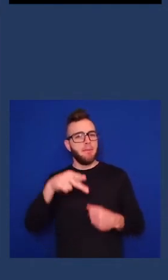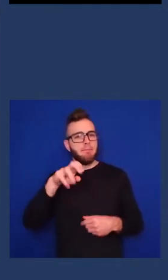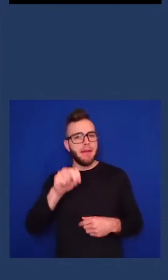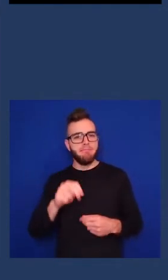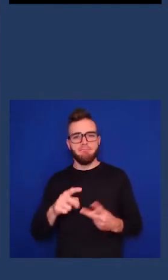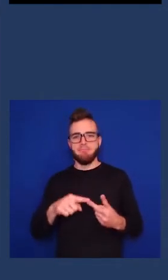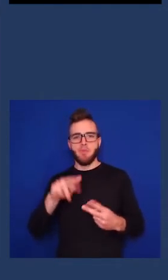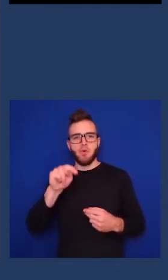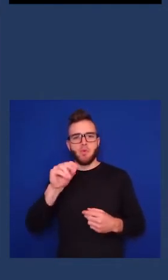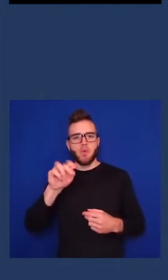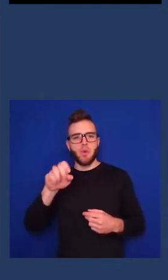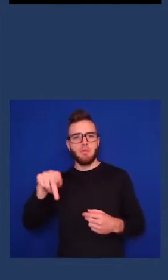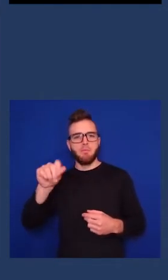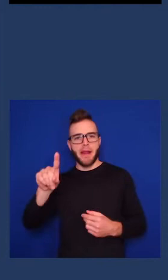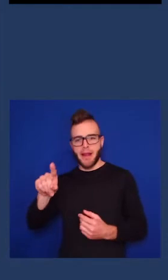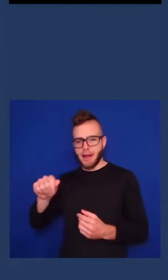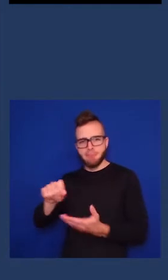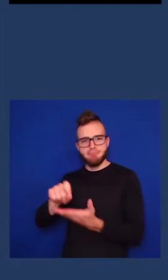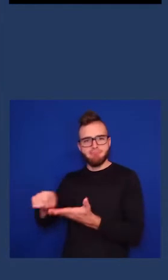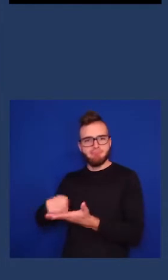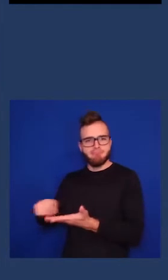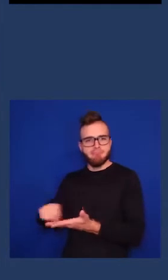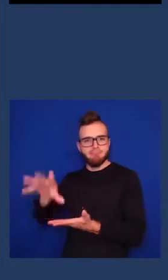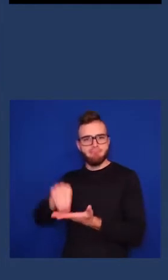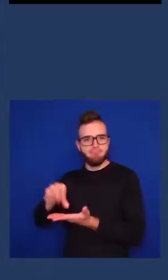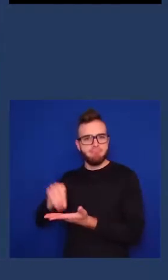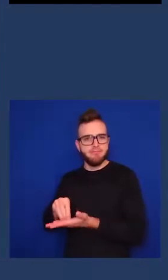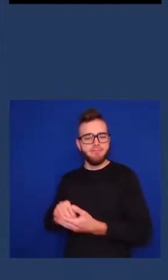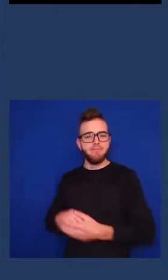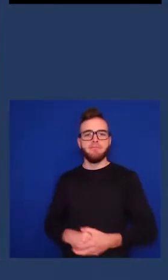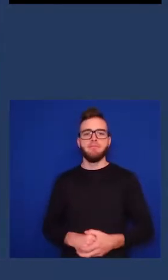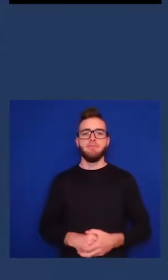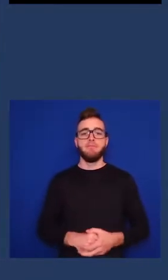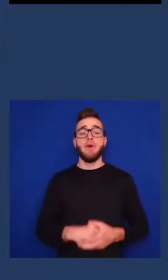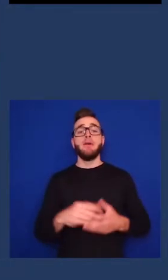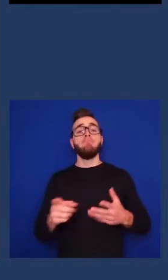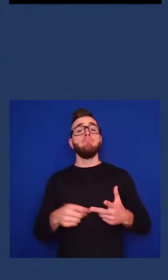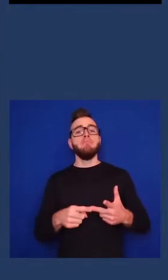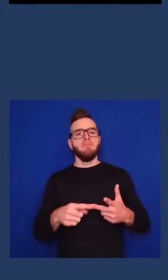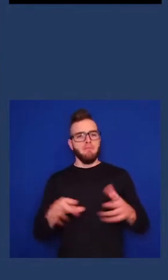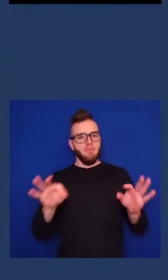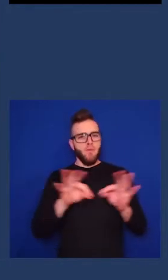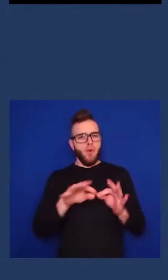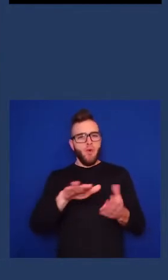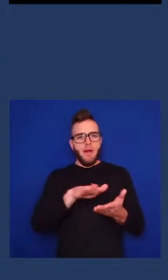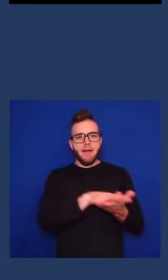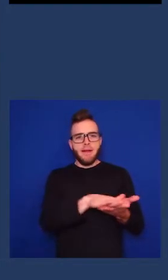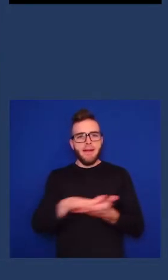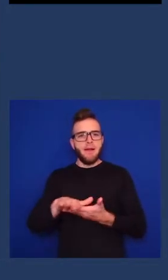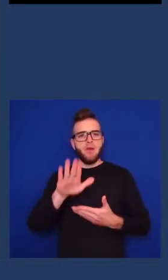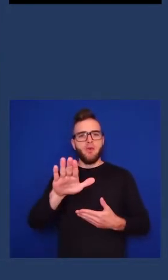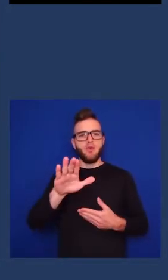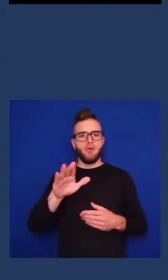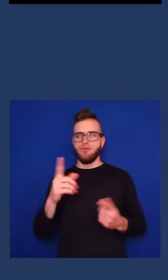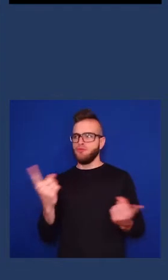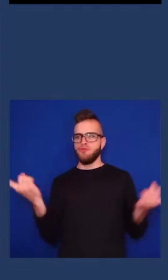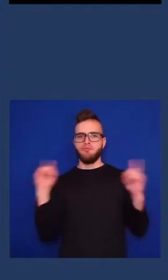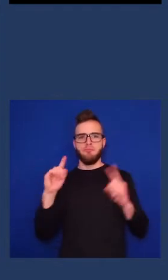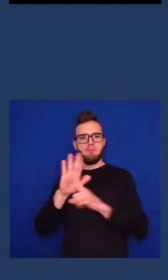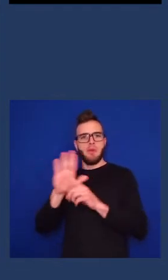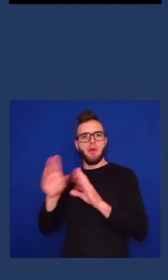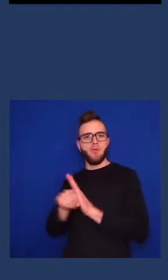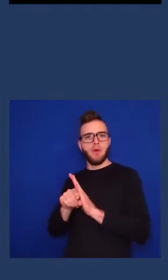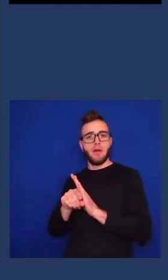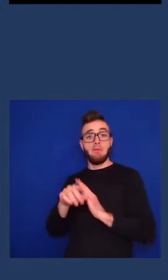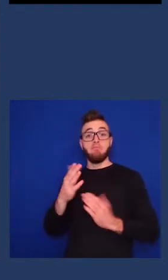pen and a notepad as well, so you can capture any notes. Additionally, you're going to want to make sure that you tidy up your surroundings. If you are using that web camera, it's